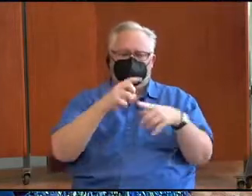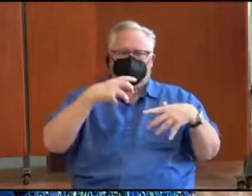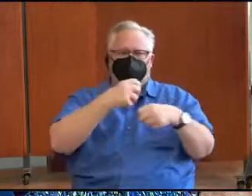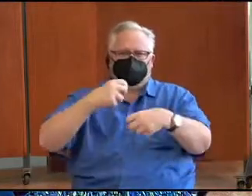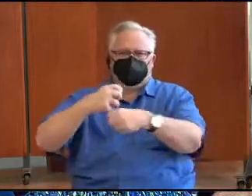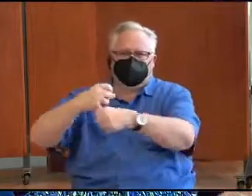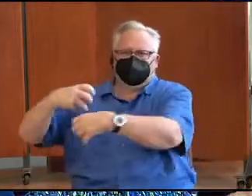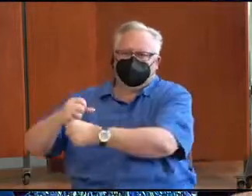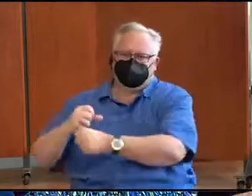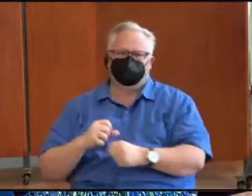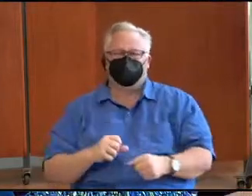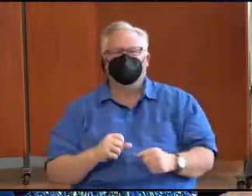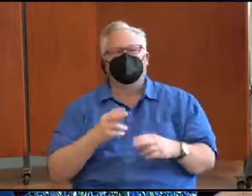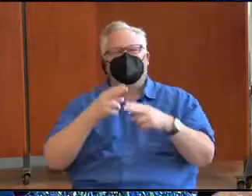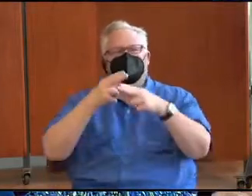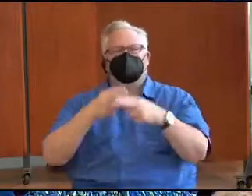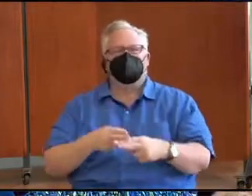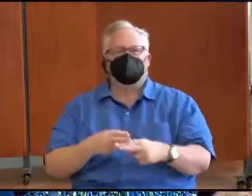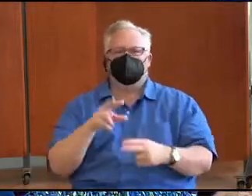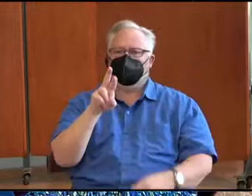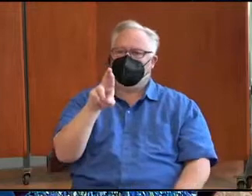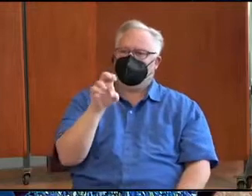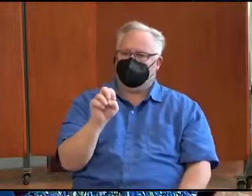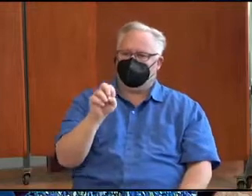alphabet soups. So I'm calling this an